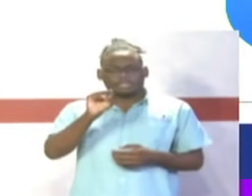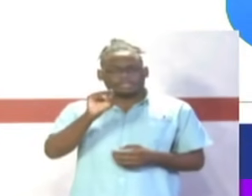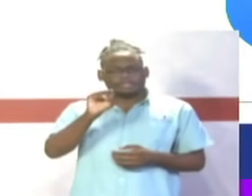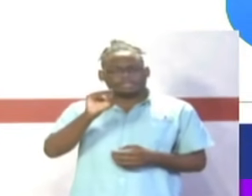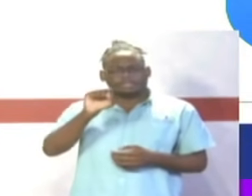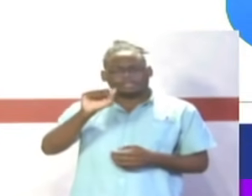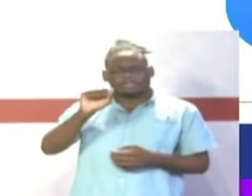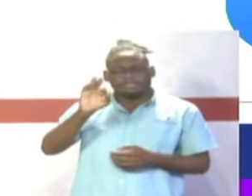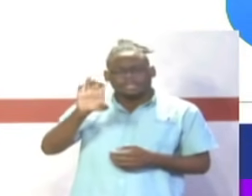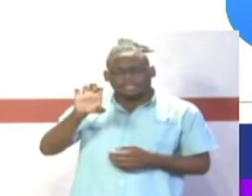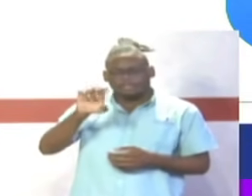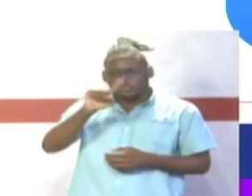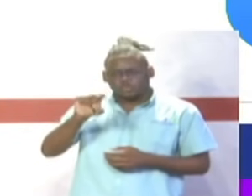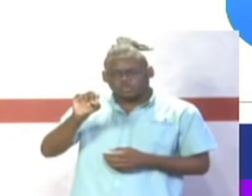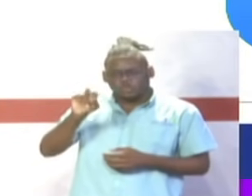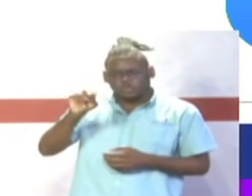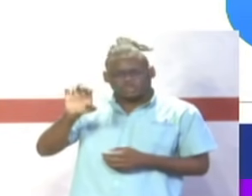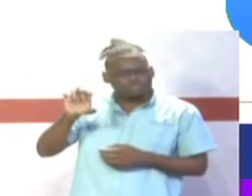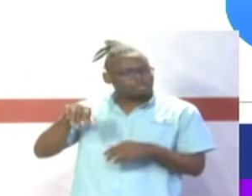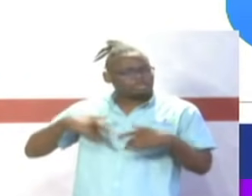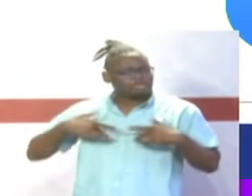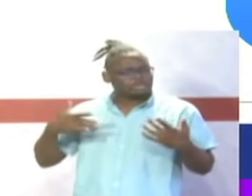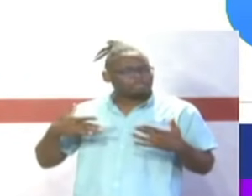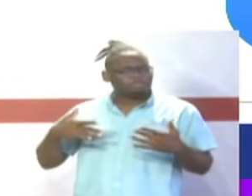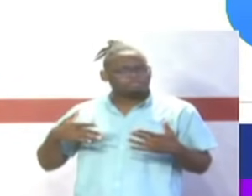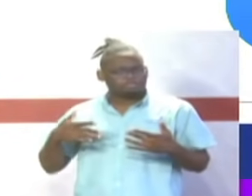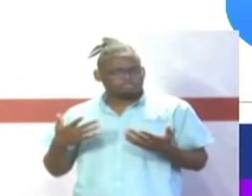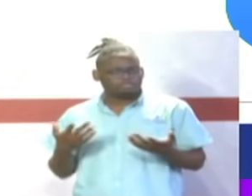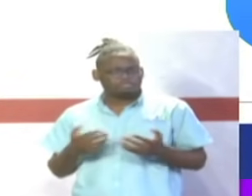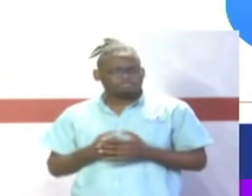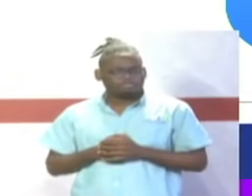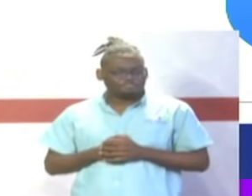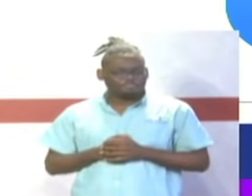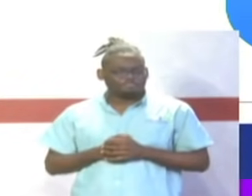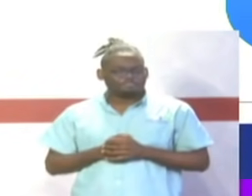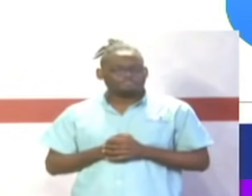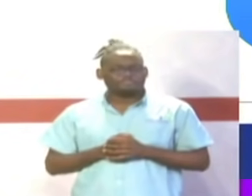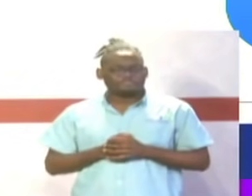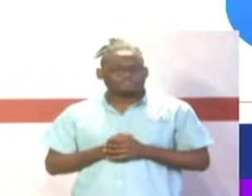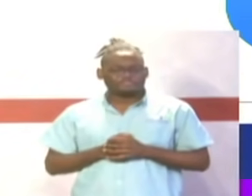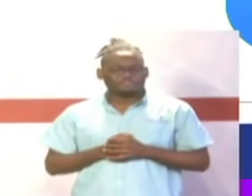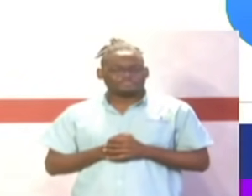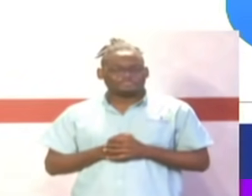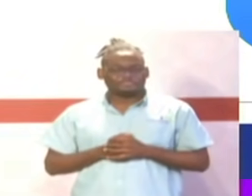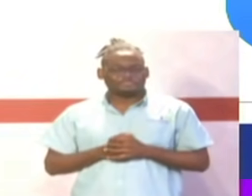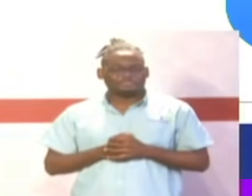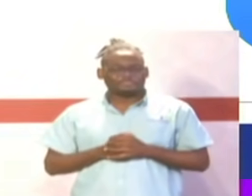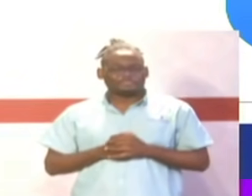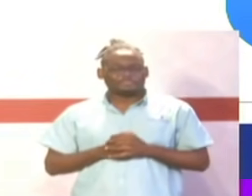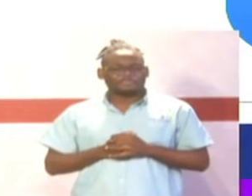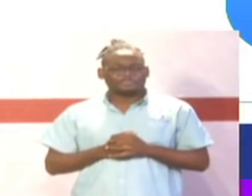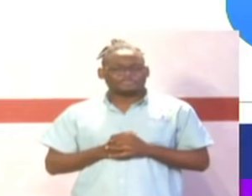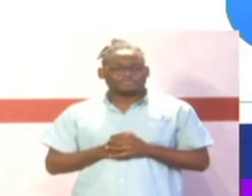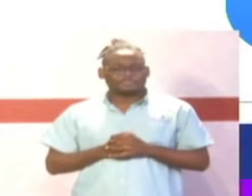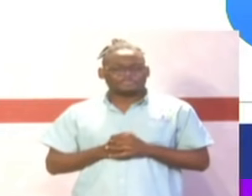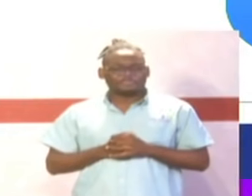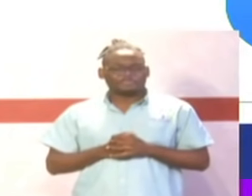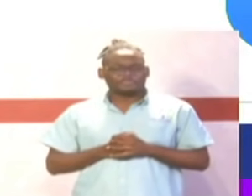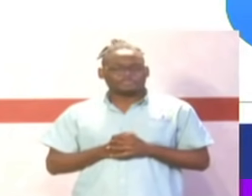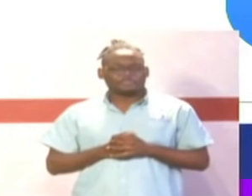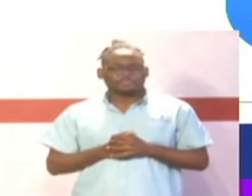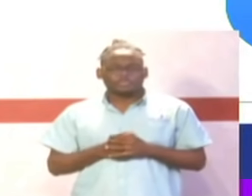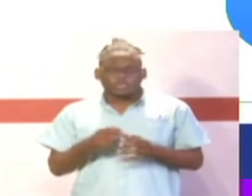overcrowding in these areas? And because we have an increase in cases, are they linked in any way? And if there are